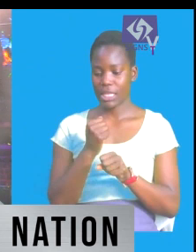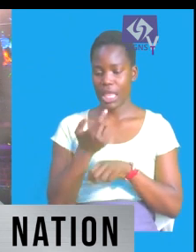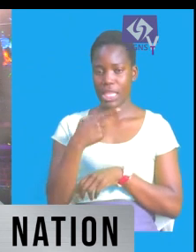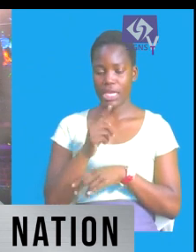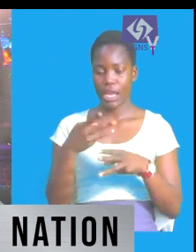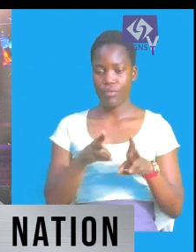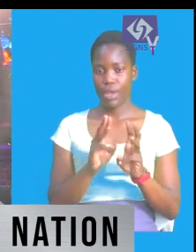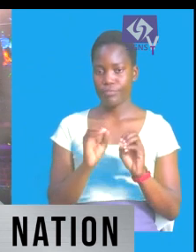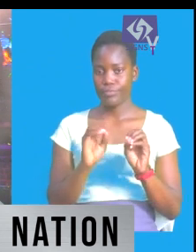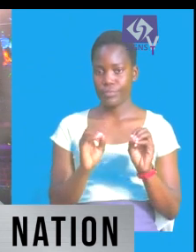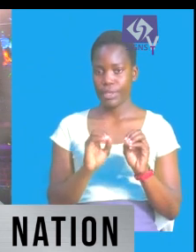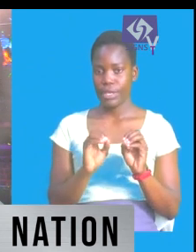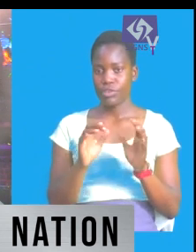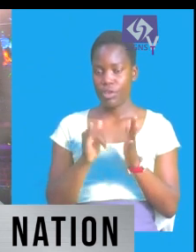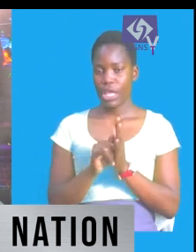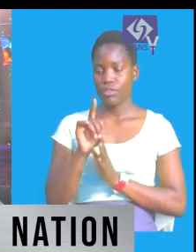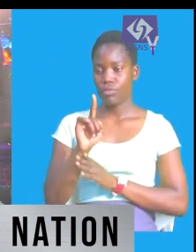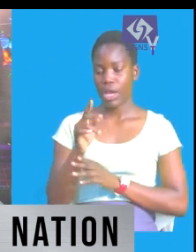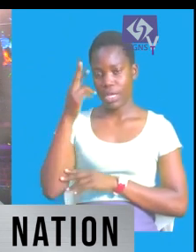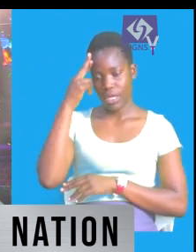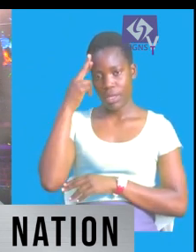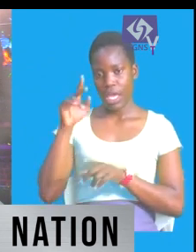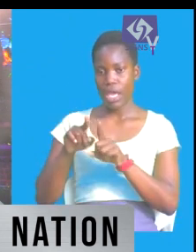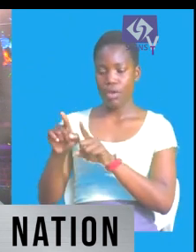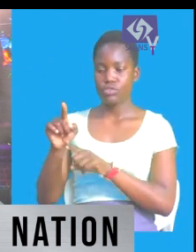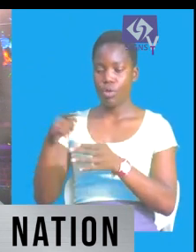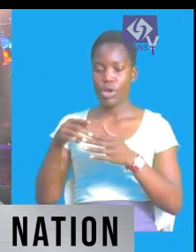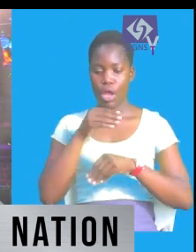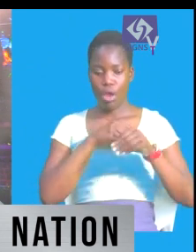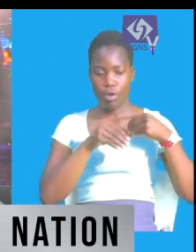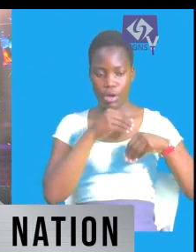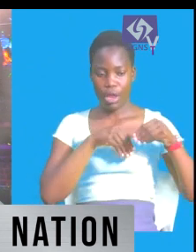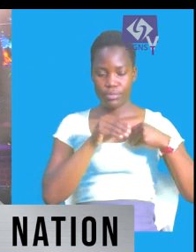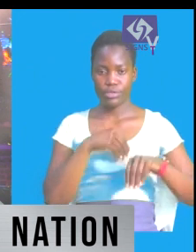way. That is one of it. And also corruption.